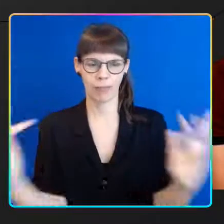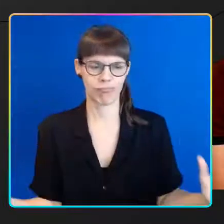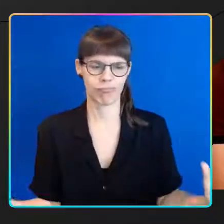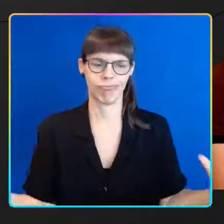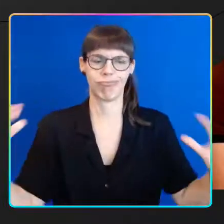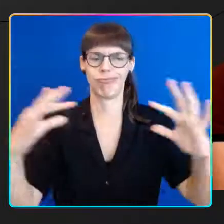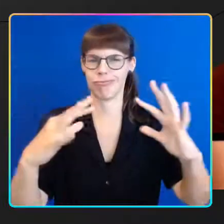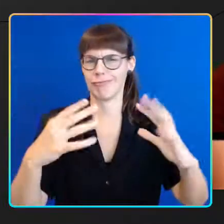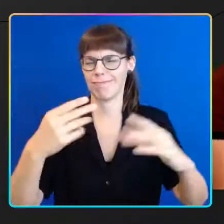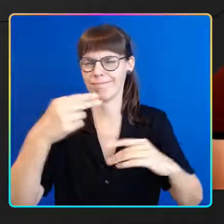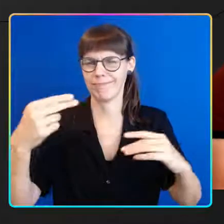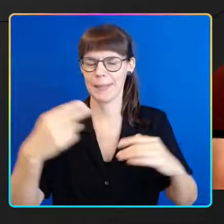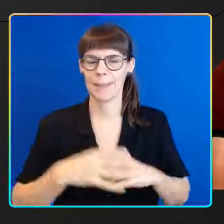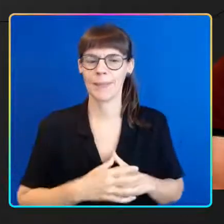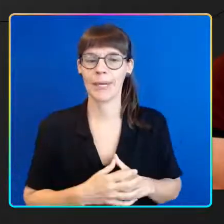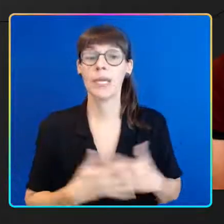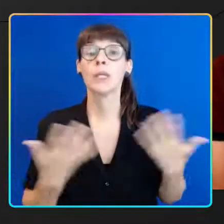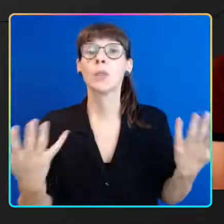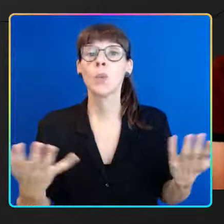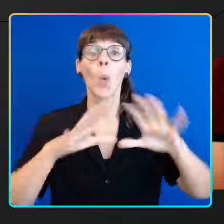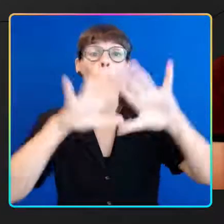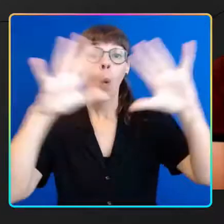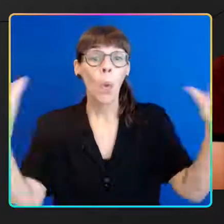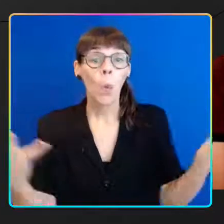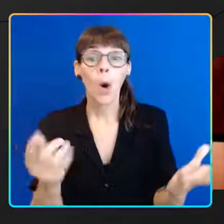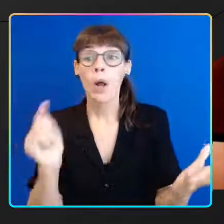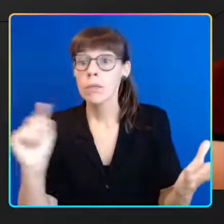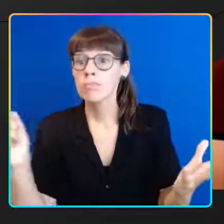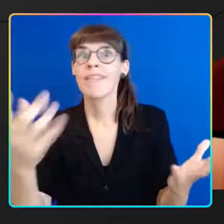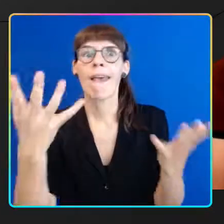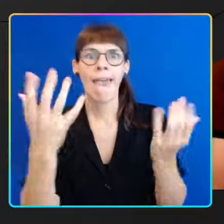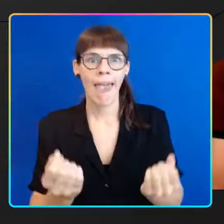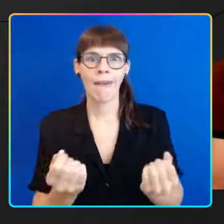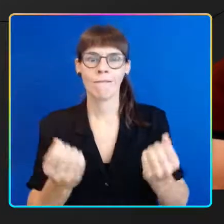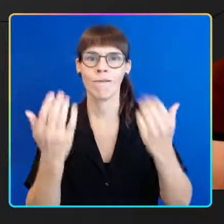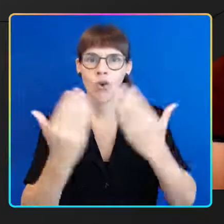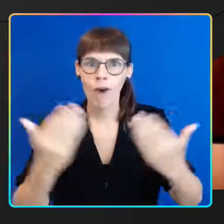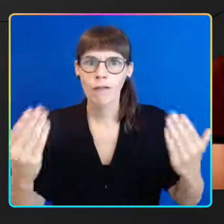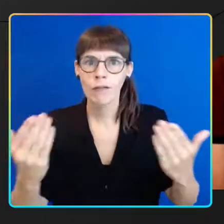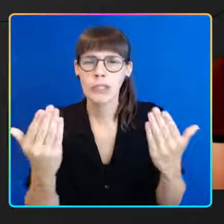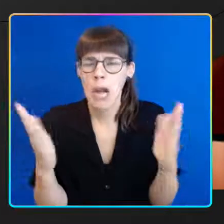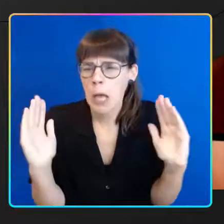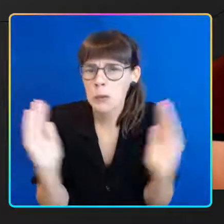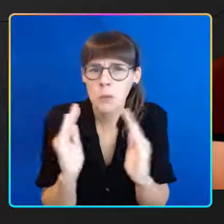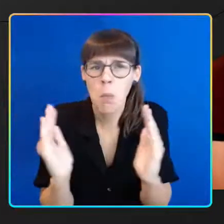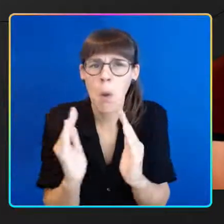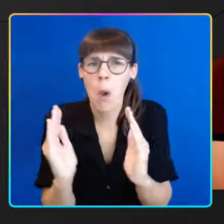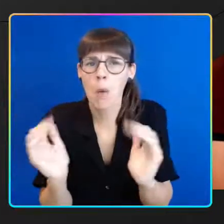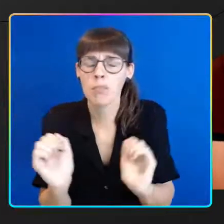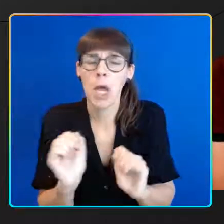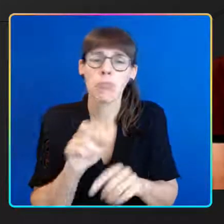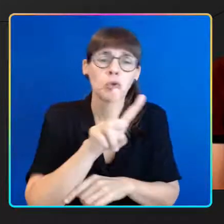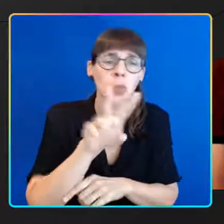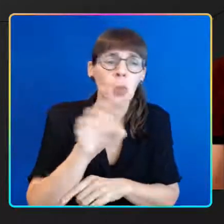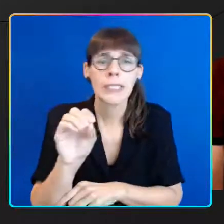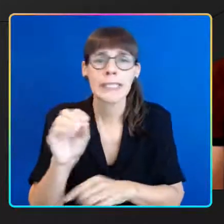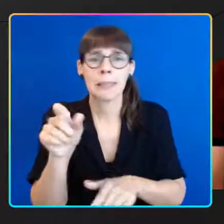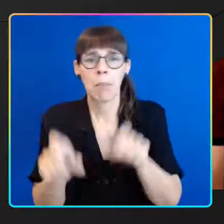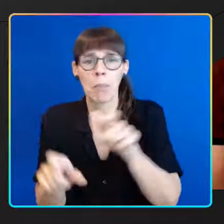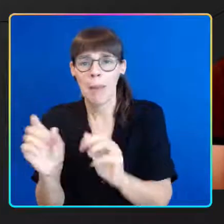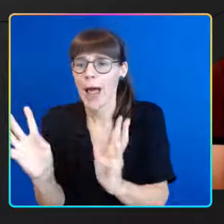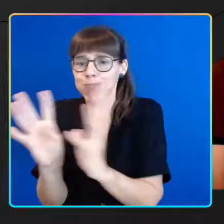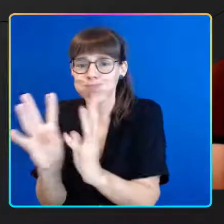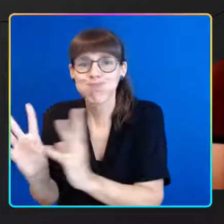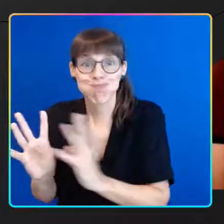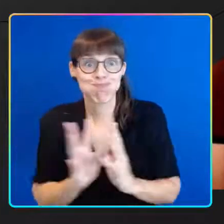in the world it is possible to organize in-person meetups again, like small meetups with like 20 people. Some places of